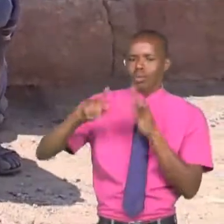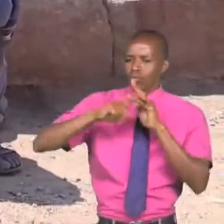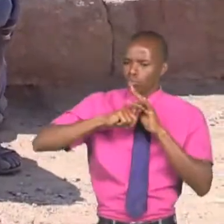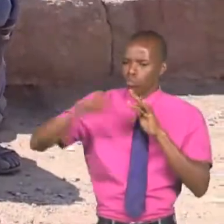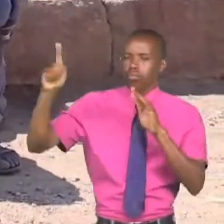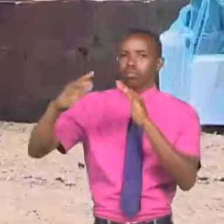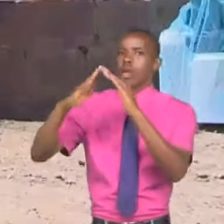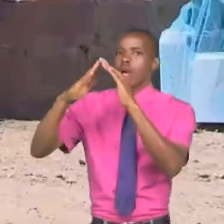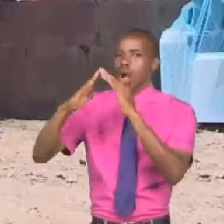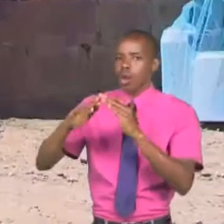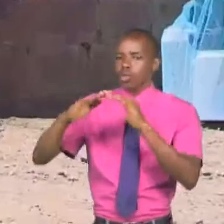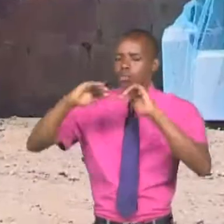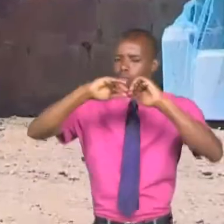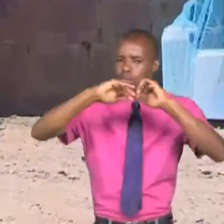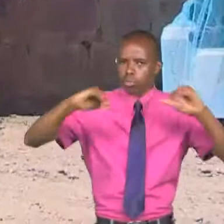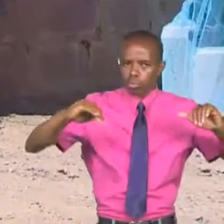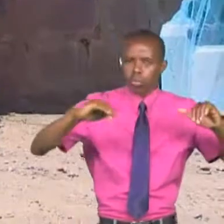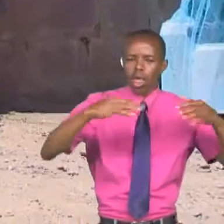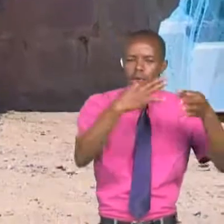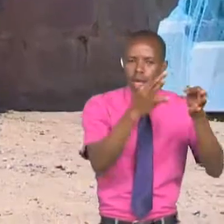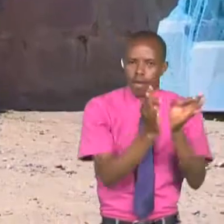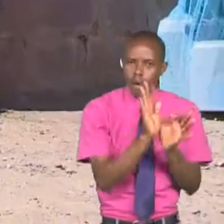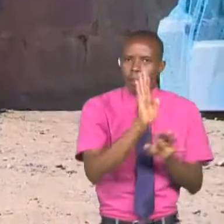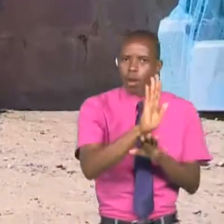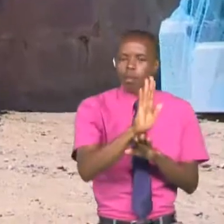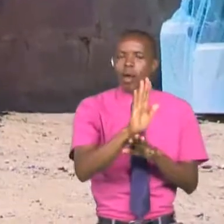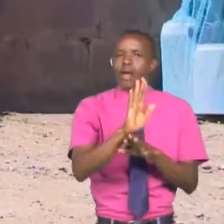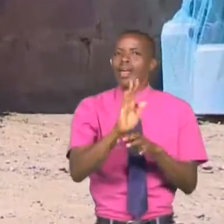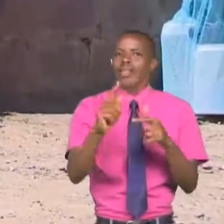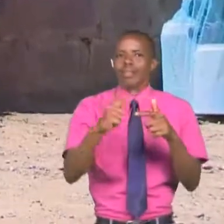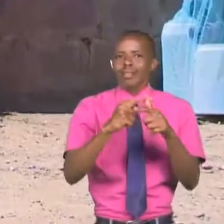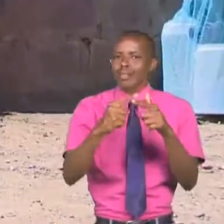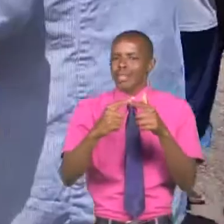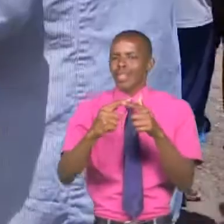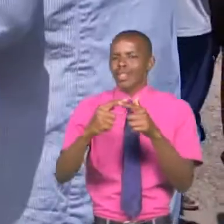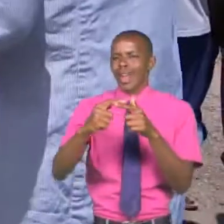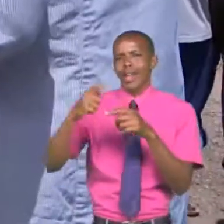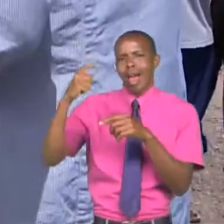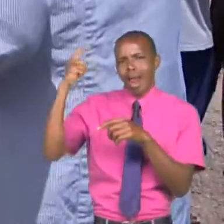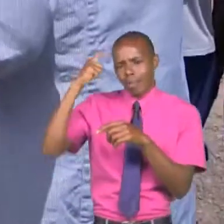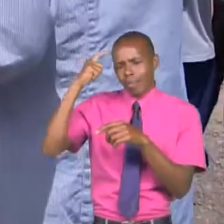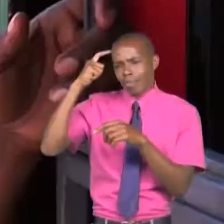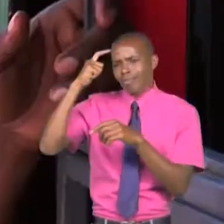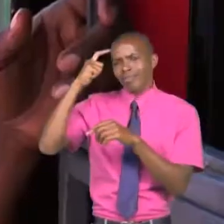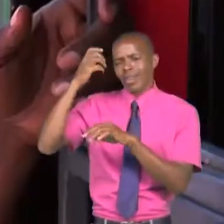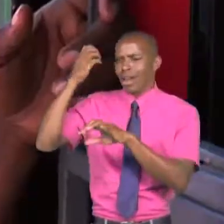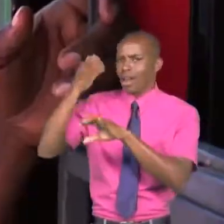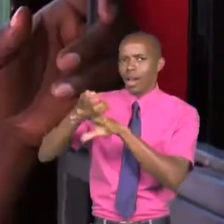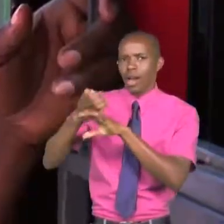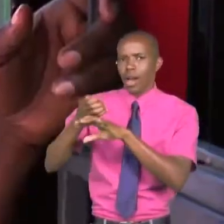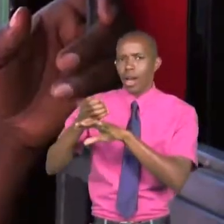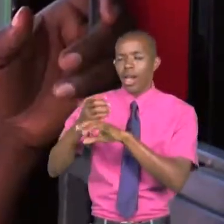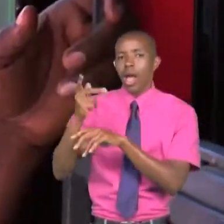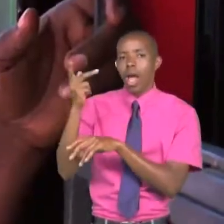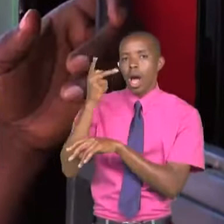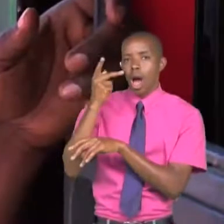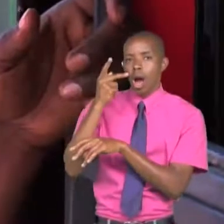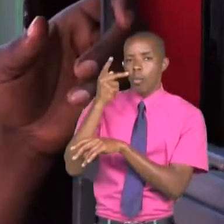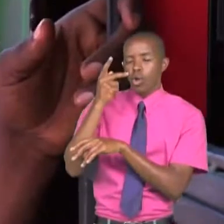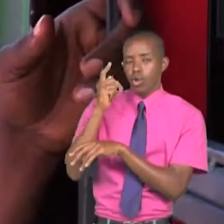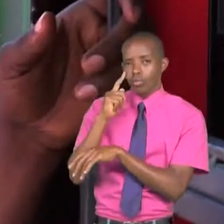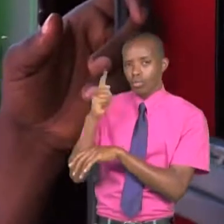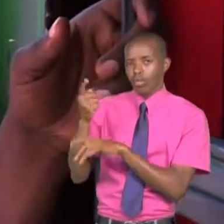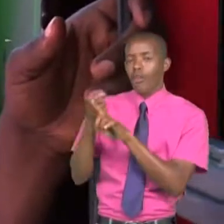homes, separated from their families, and left with devastating memories of their losses. Abdul Nestor Kamonegusa